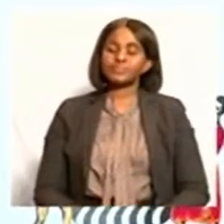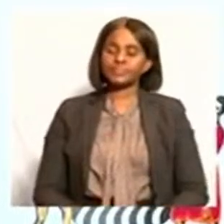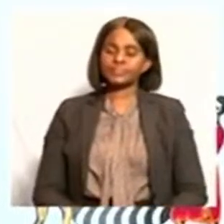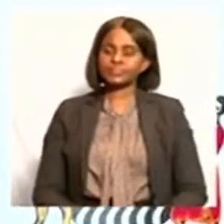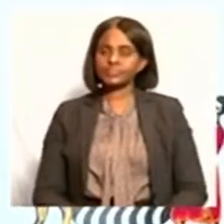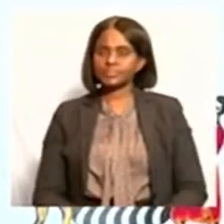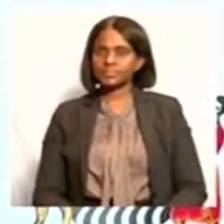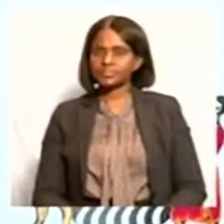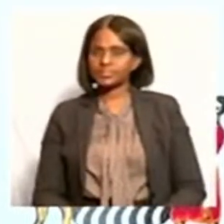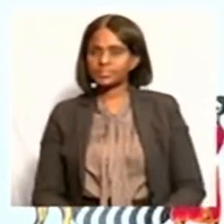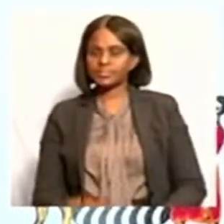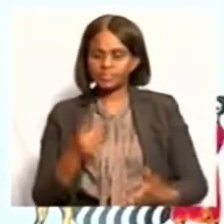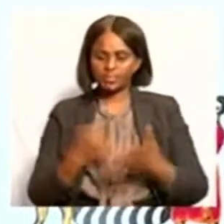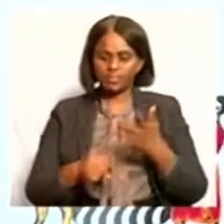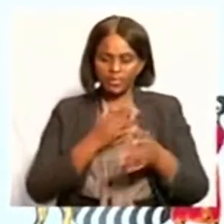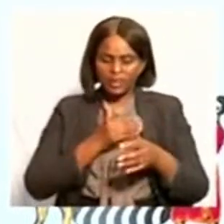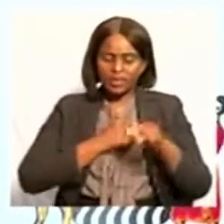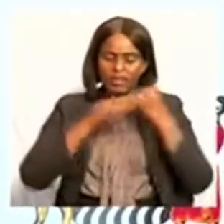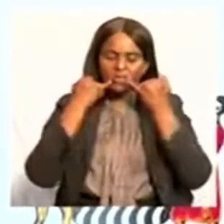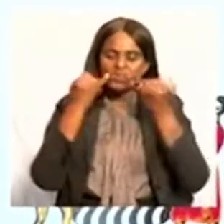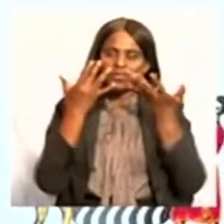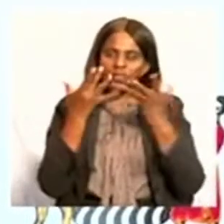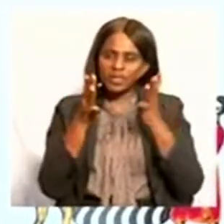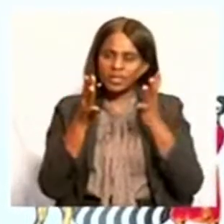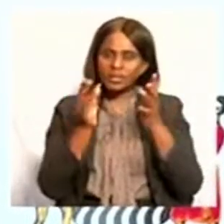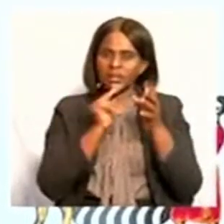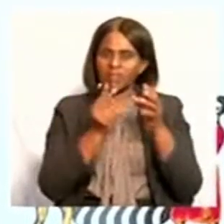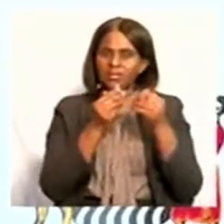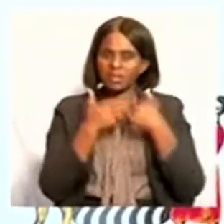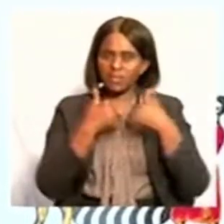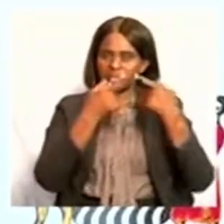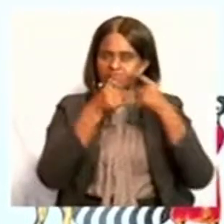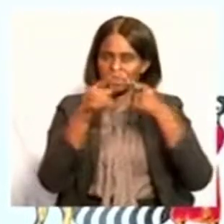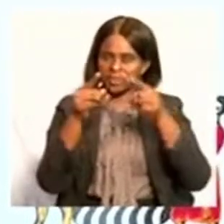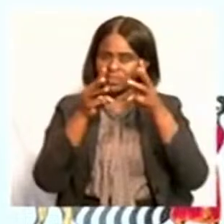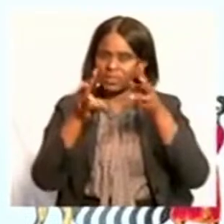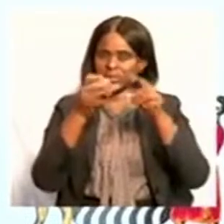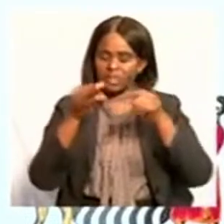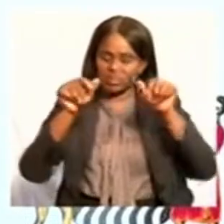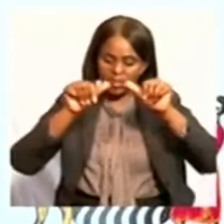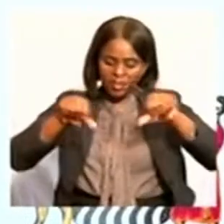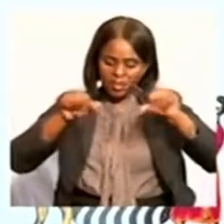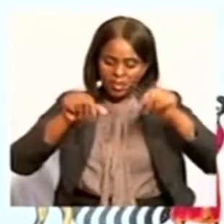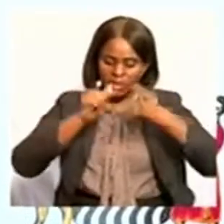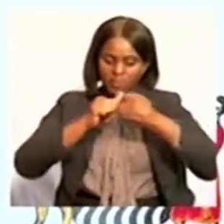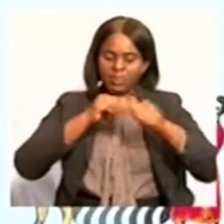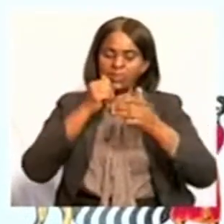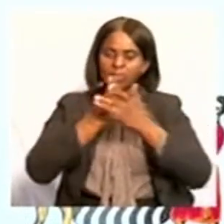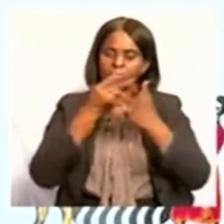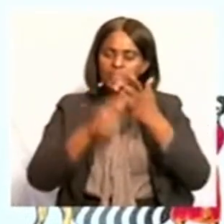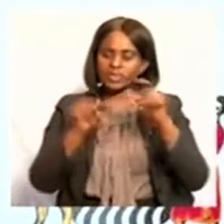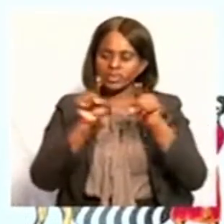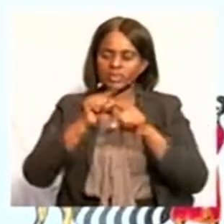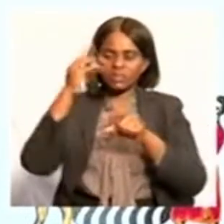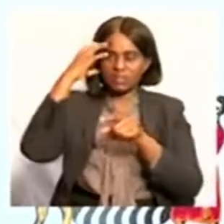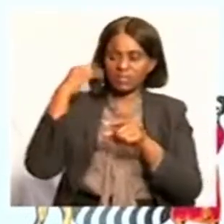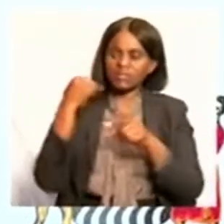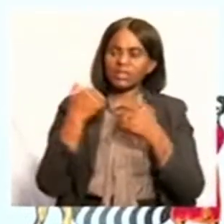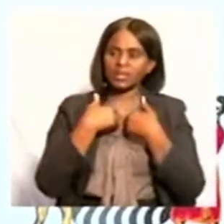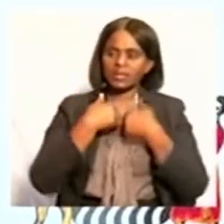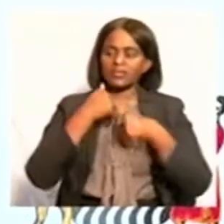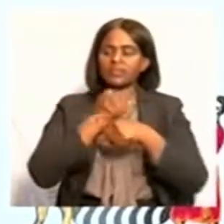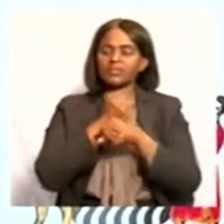that, like I mentioned, we carry out different types of audits. So with that, the office has